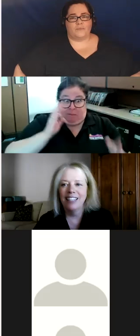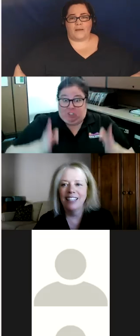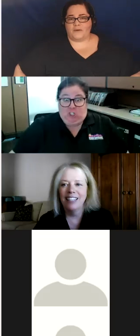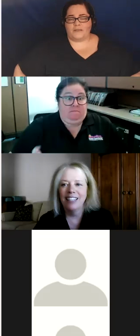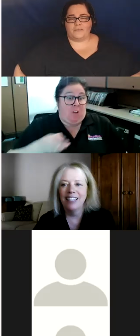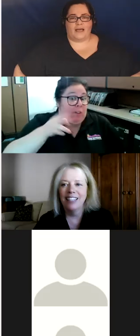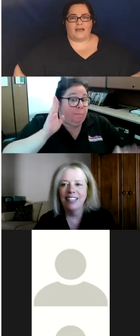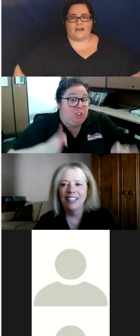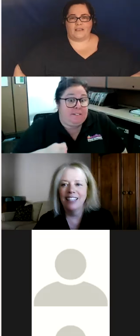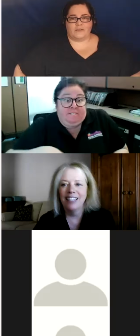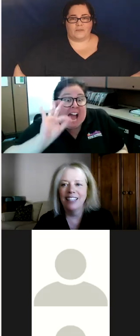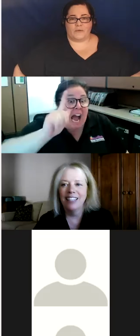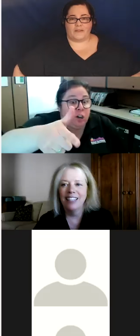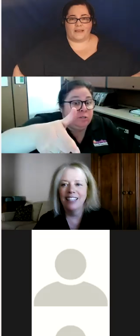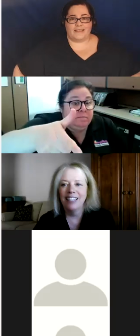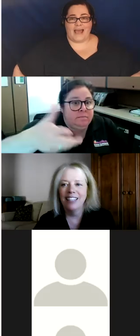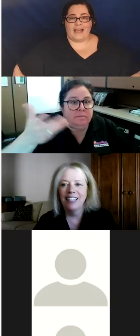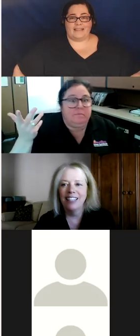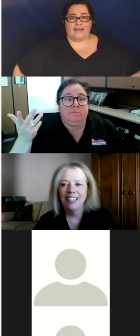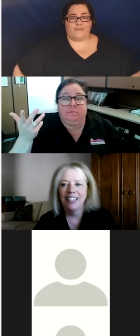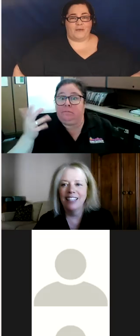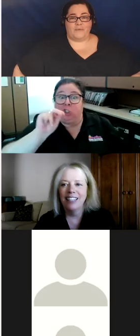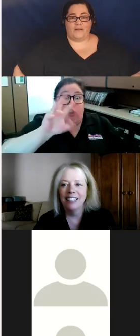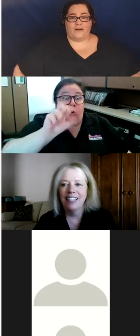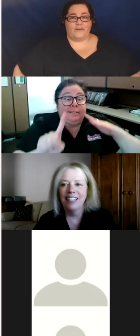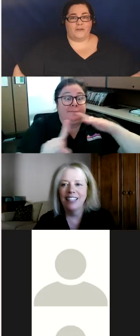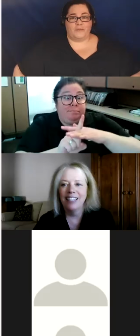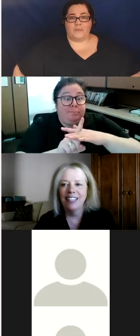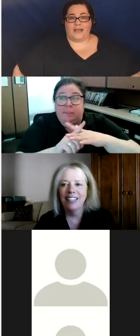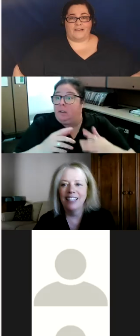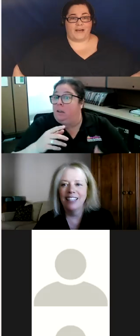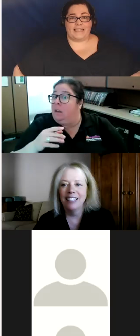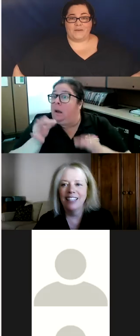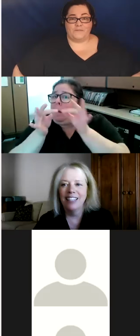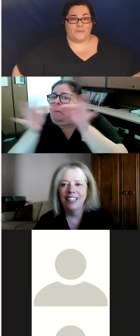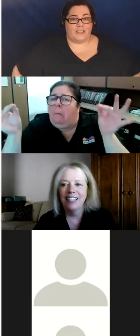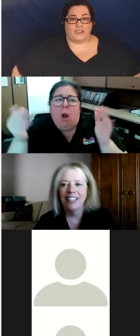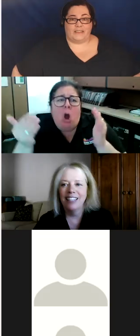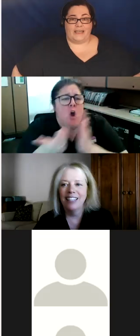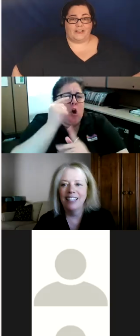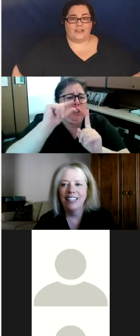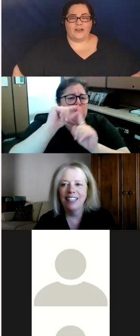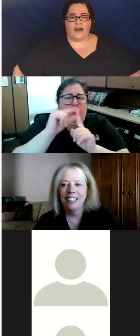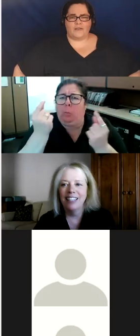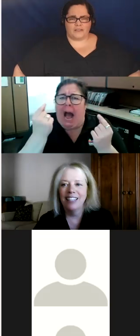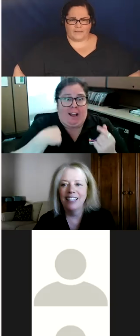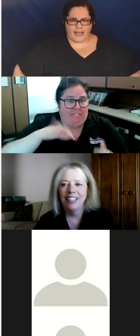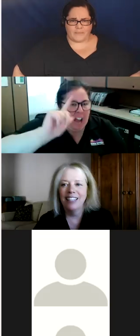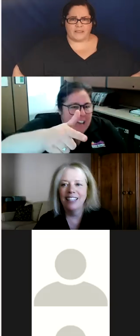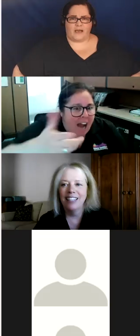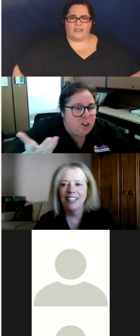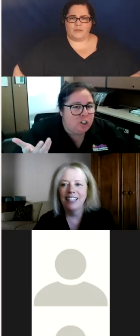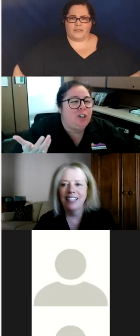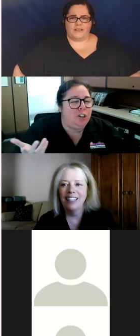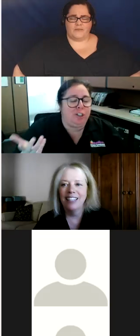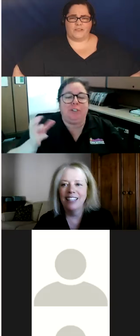People primarily rely on auditory things. Deaf people and hard of hearing people find out information later. There's a lot of gaps